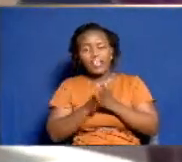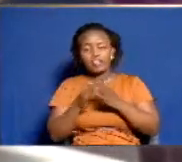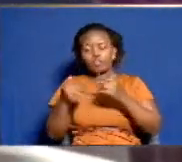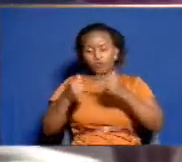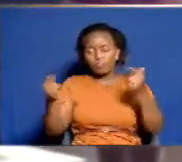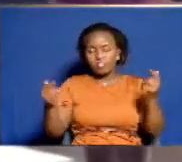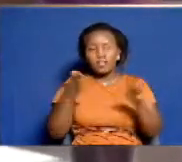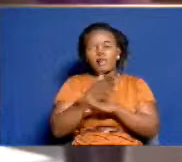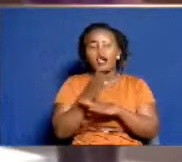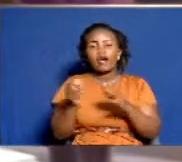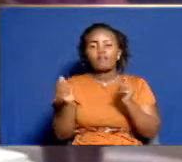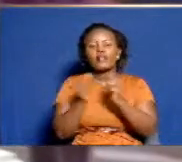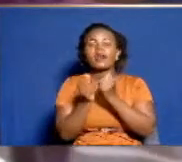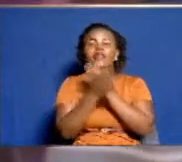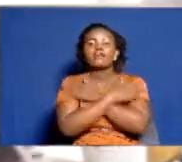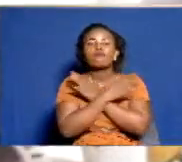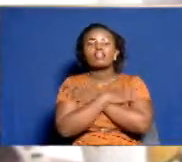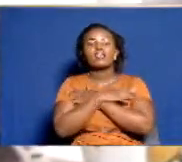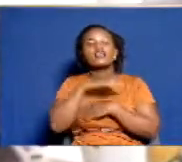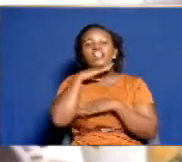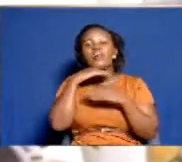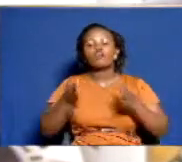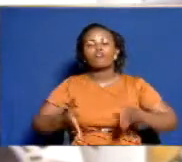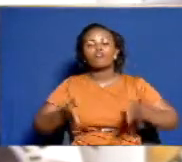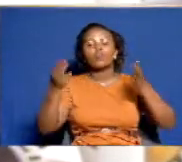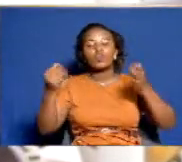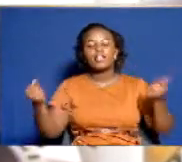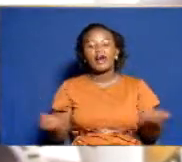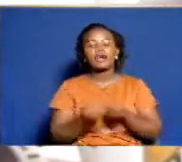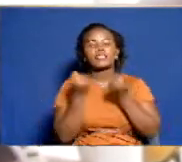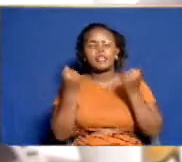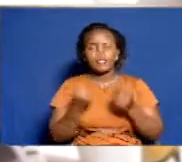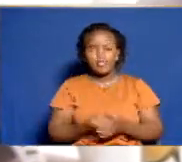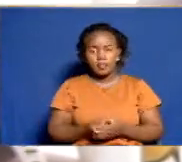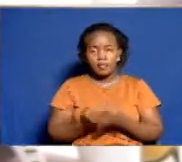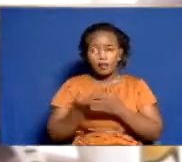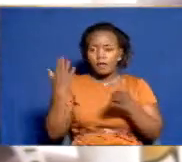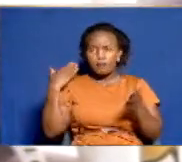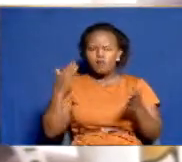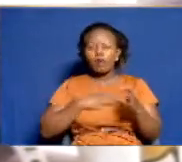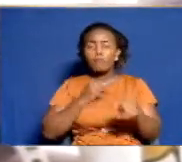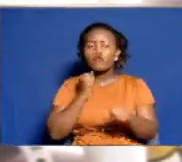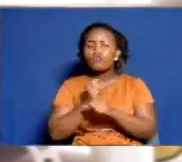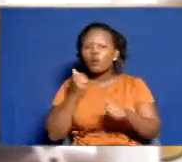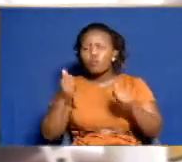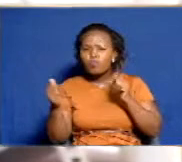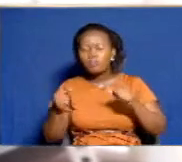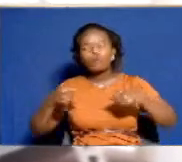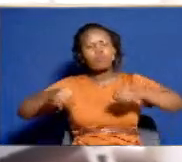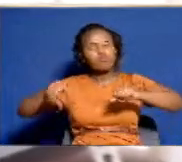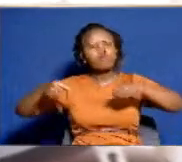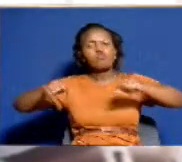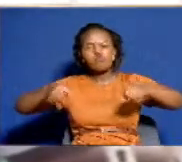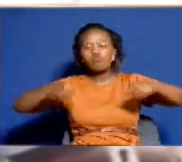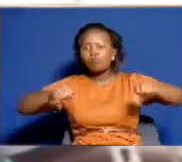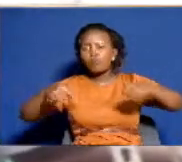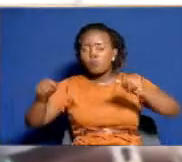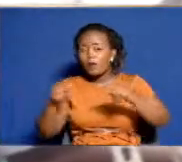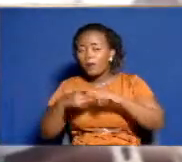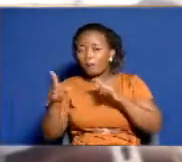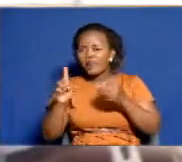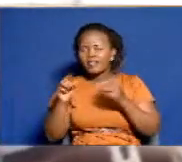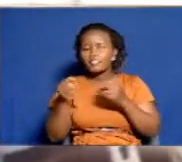his friends through road accidents. Kitambo nilikuwa nafanya boda. Nikaona boda penye memaliza my business tangu, nikaachana na